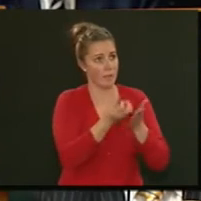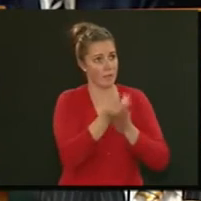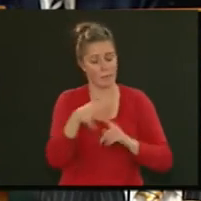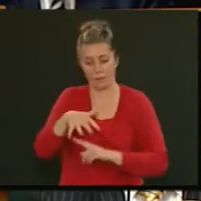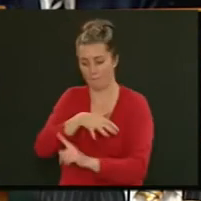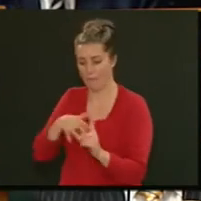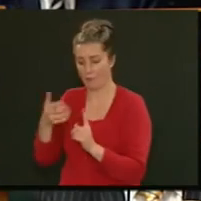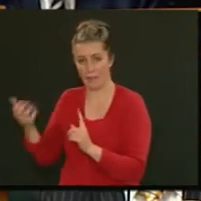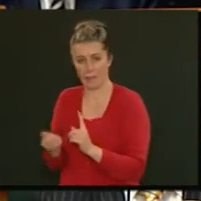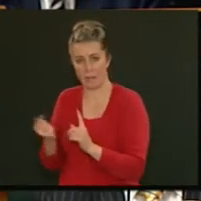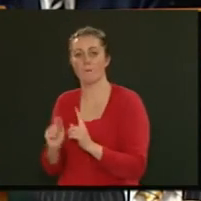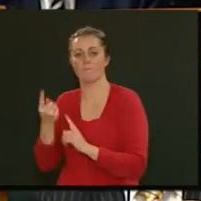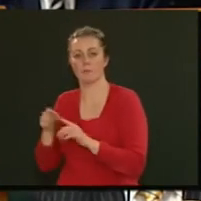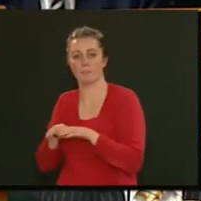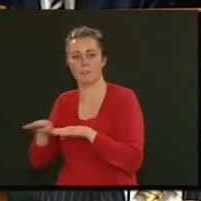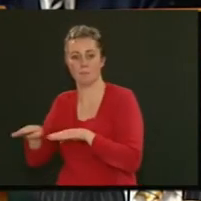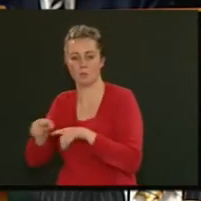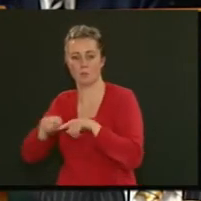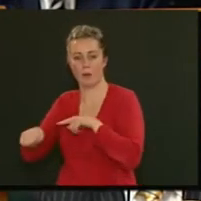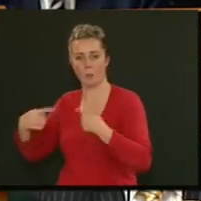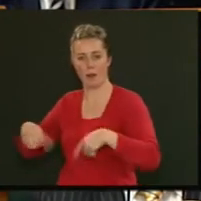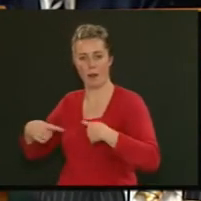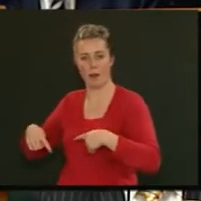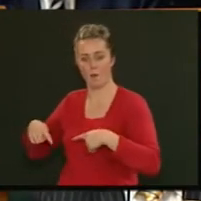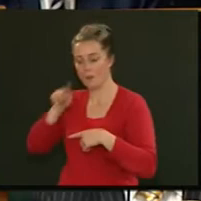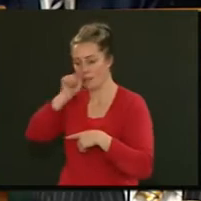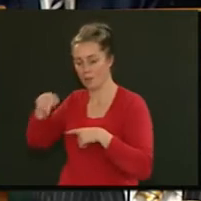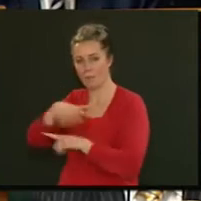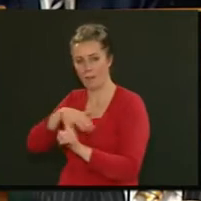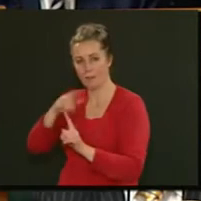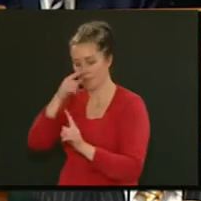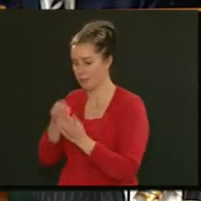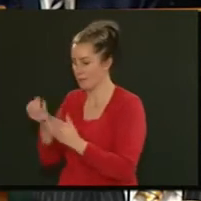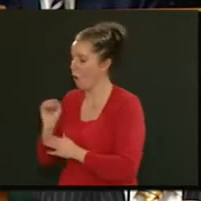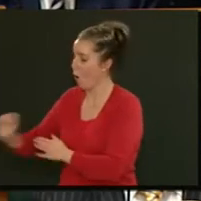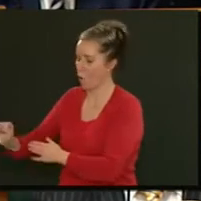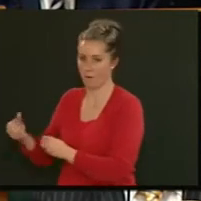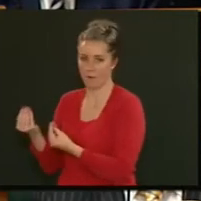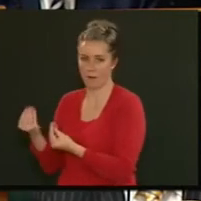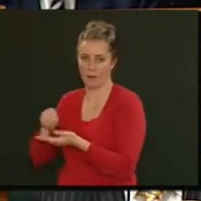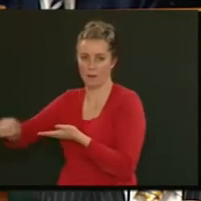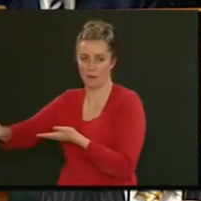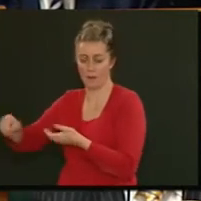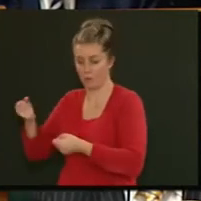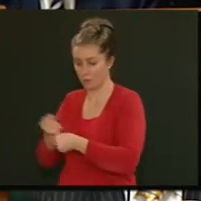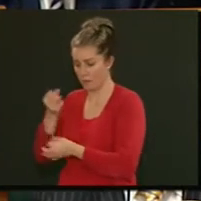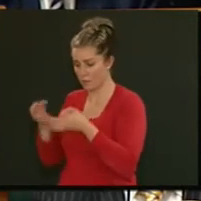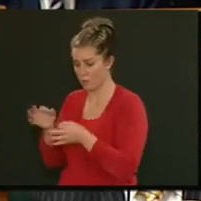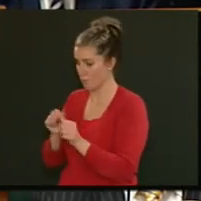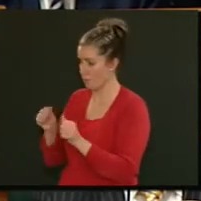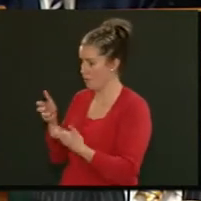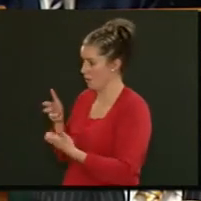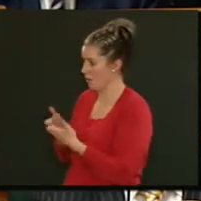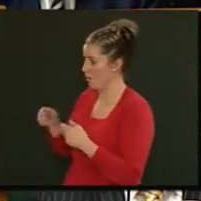Package is the first step in allowing Kiwi families to spend more of their own money to make the decisions that are best for them.